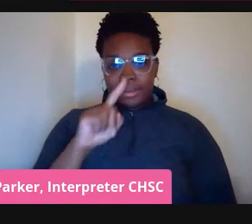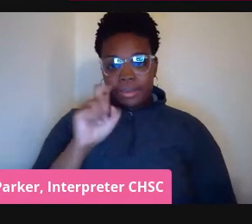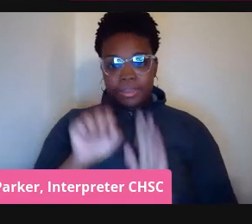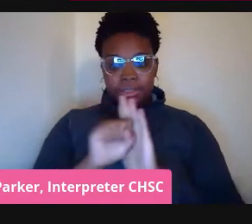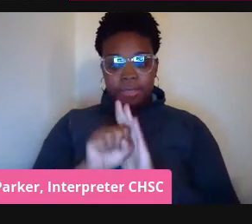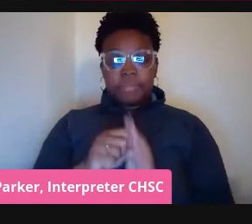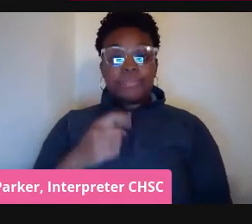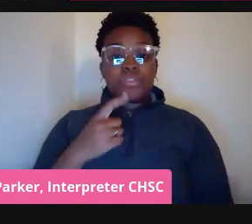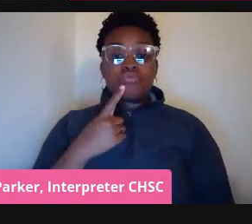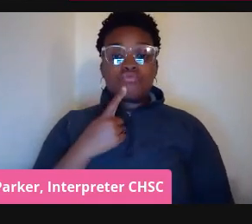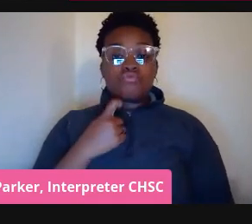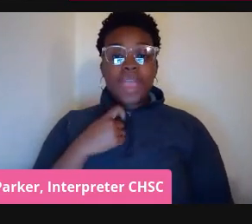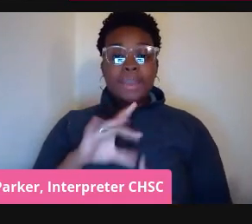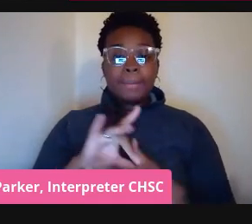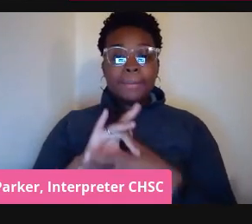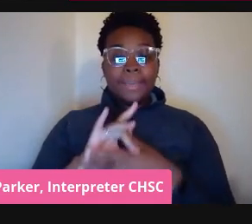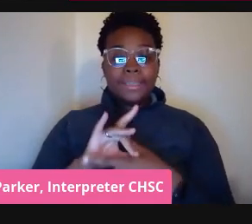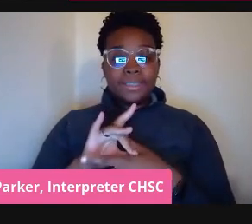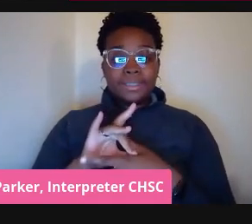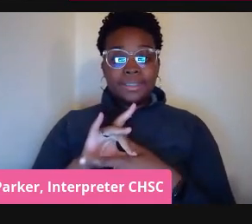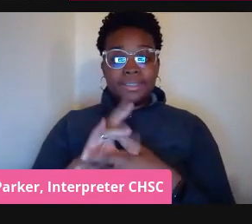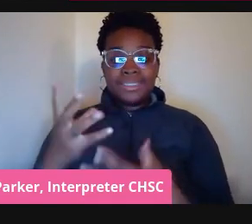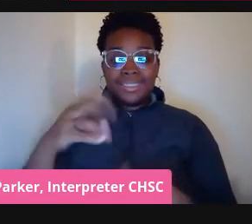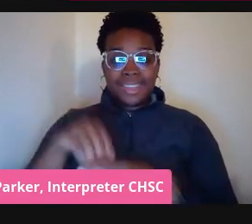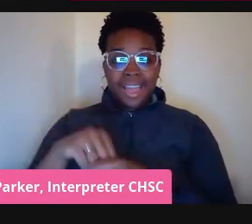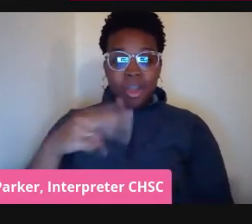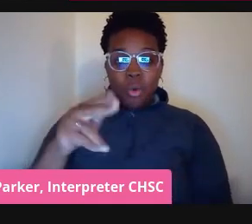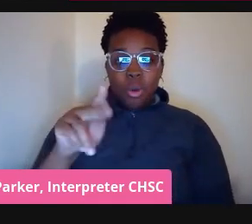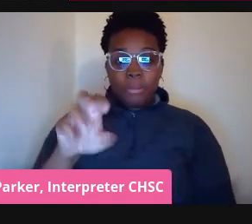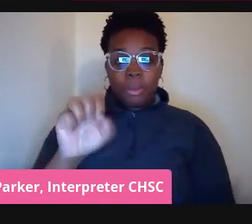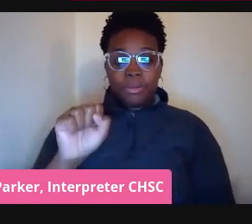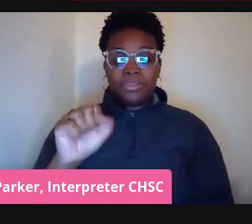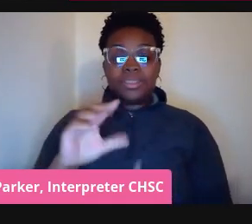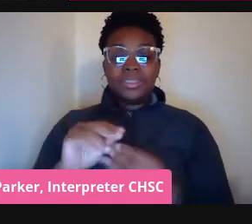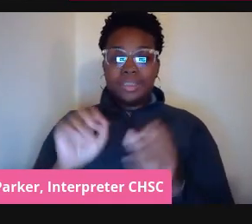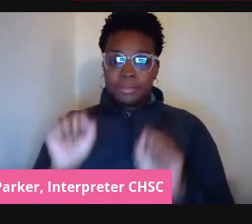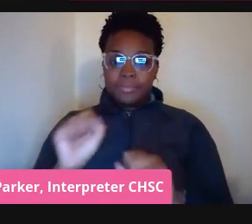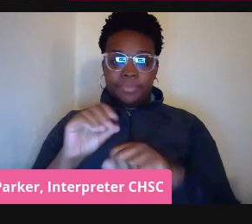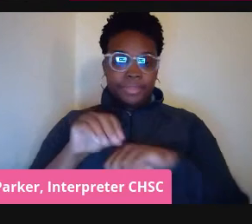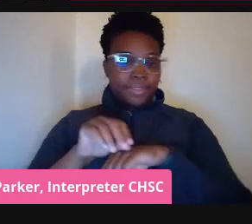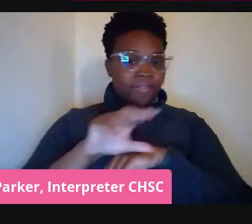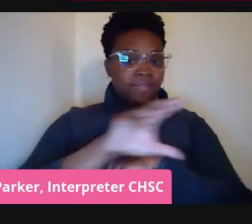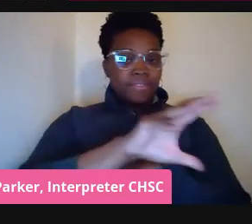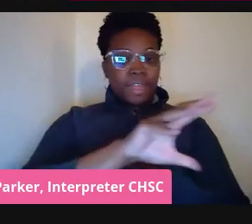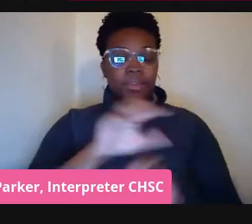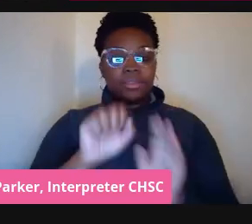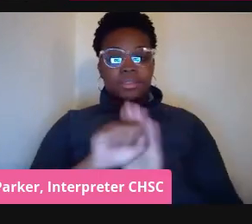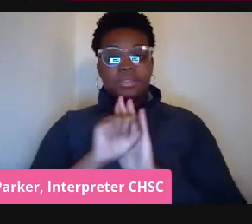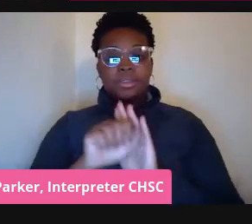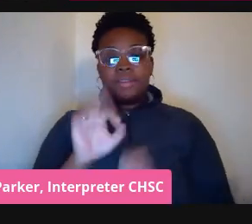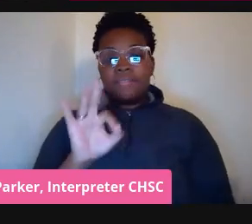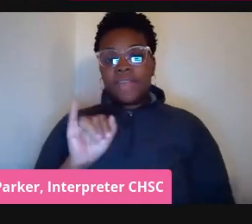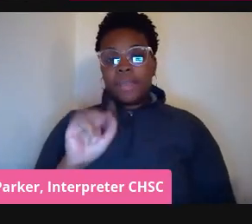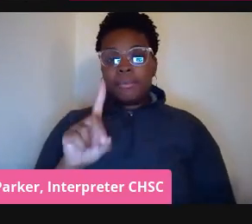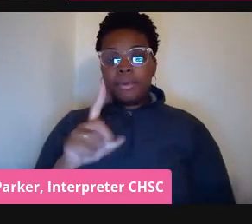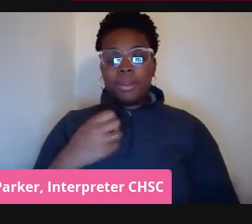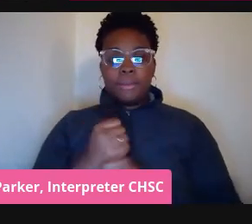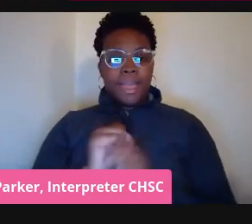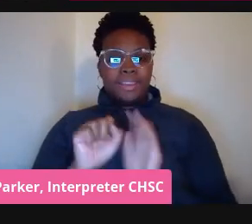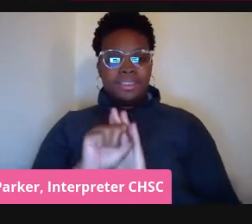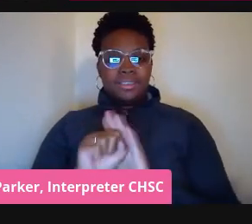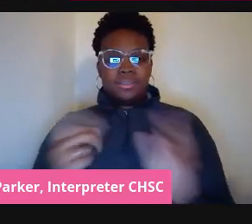meat, the hormones in red meat have been said to potentially have an effect on the symptoms of fibroids, making the symptoms